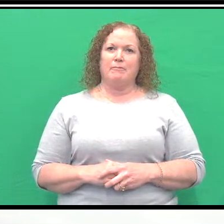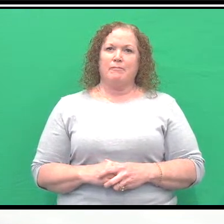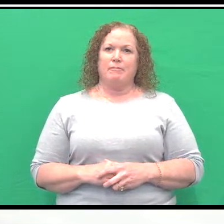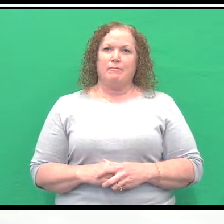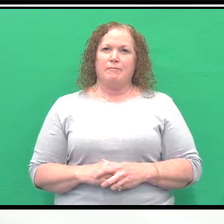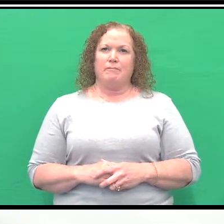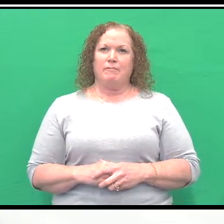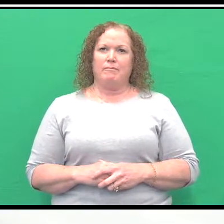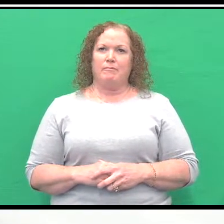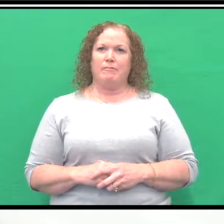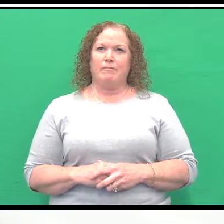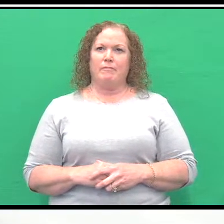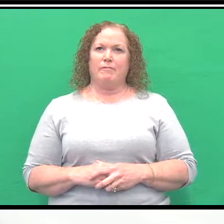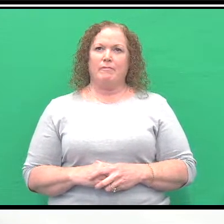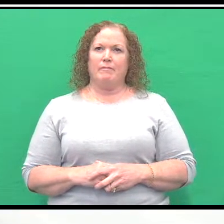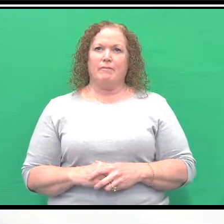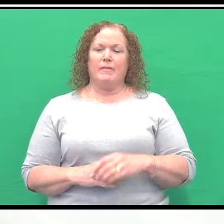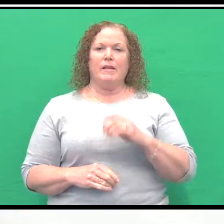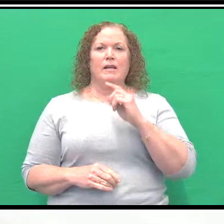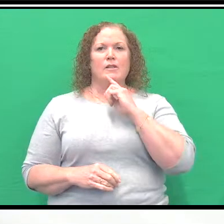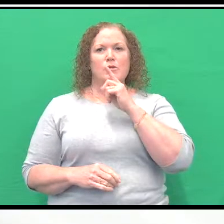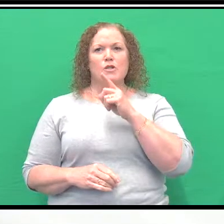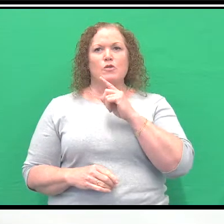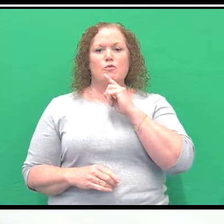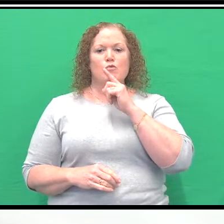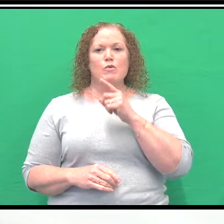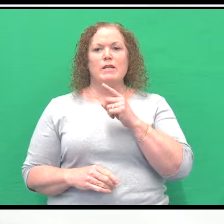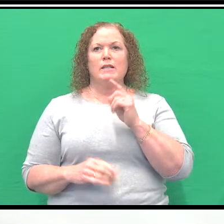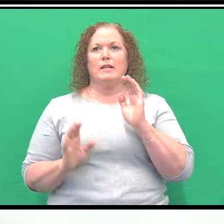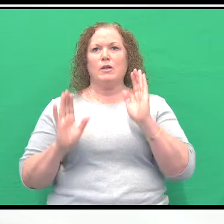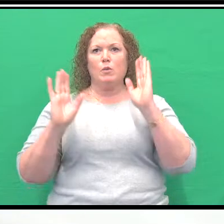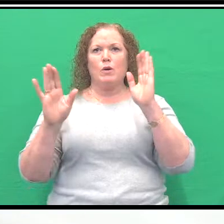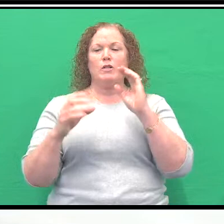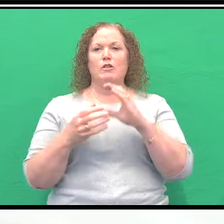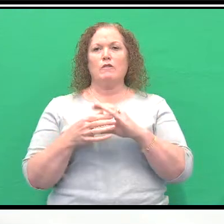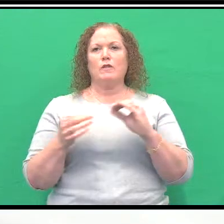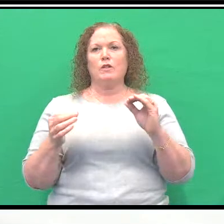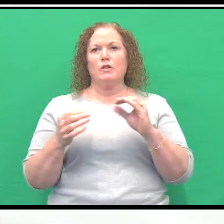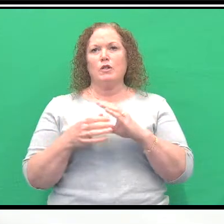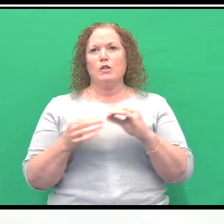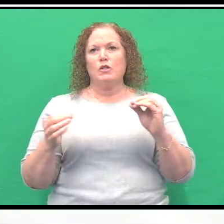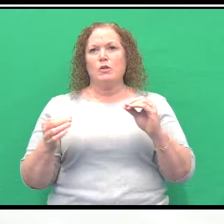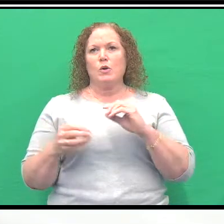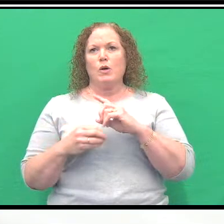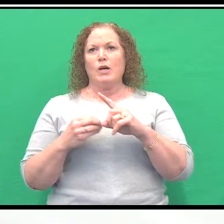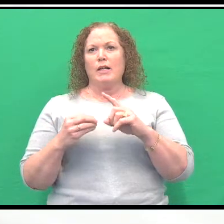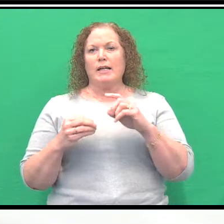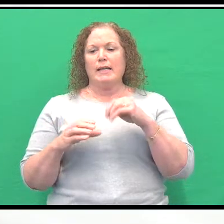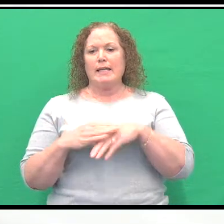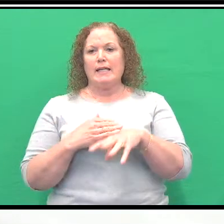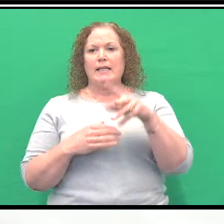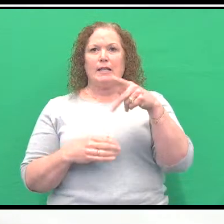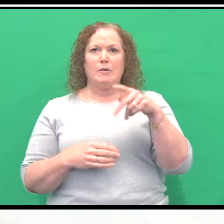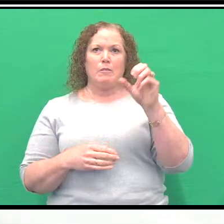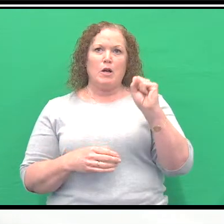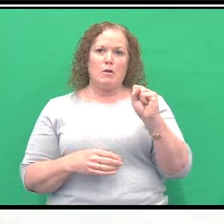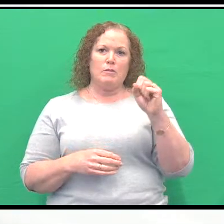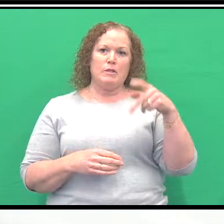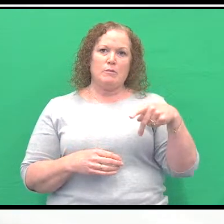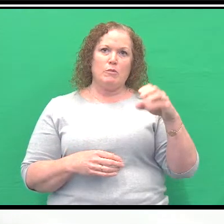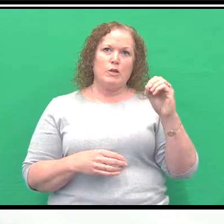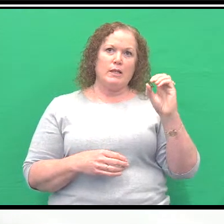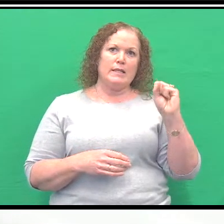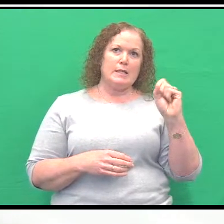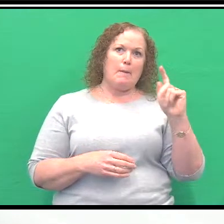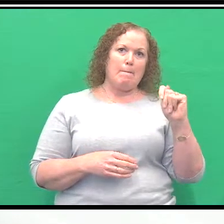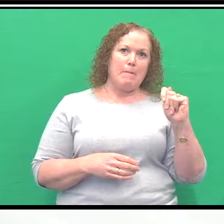event, there was a really wonderful story about the event in the Palm Springs Post. And if you're not familiar with